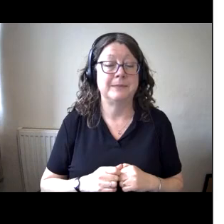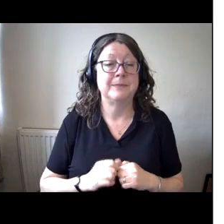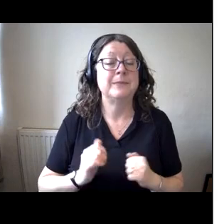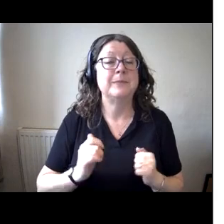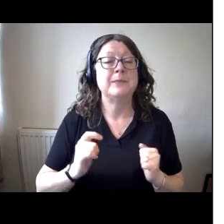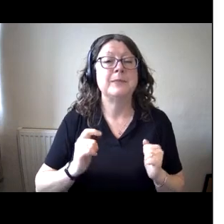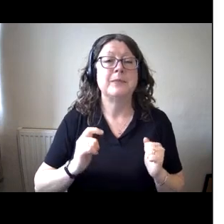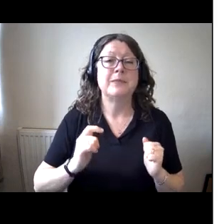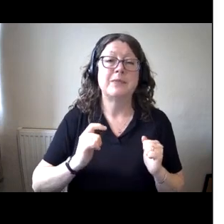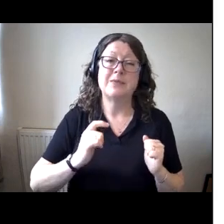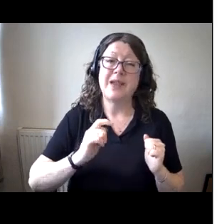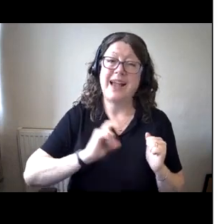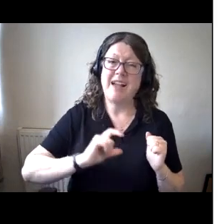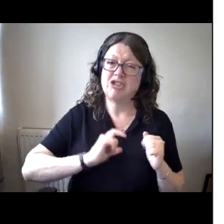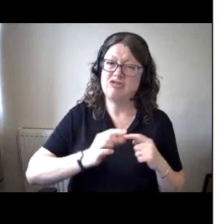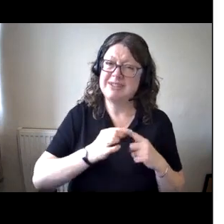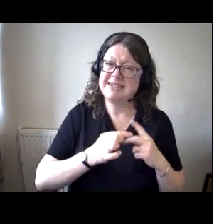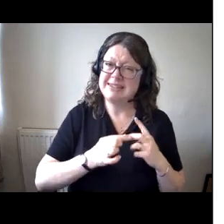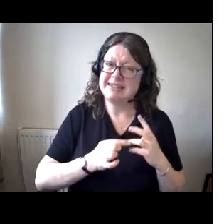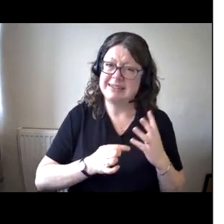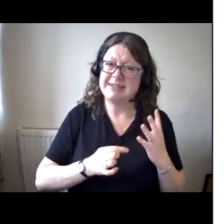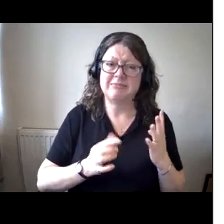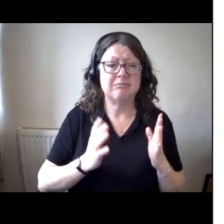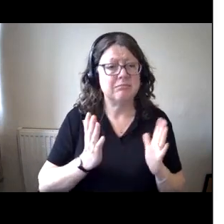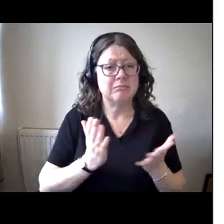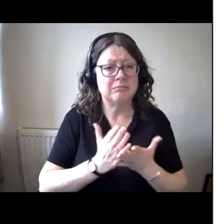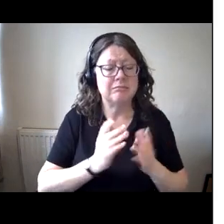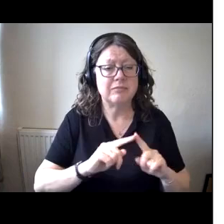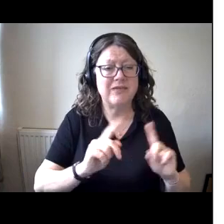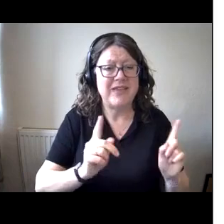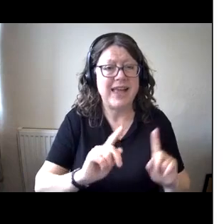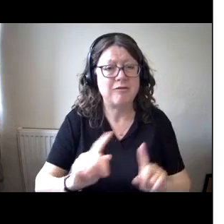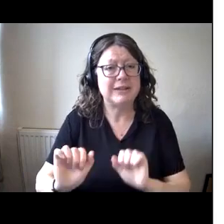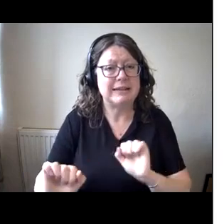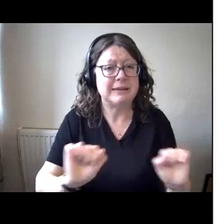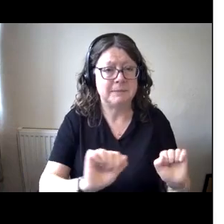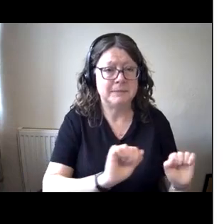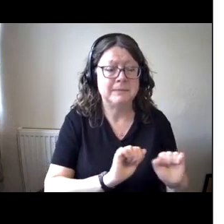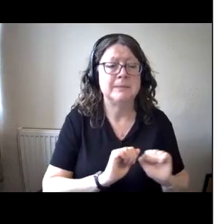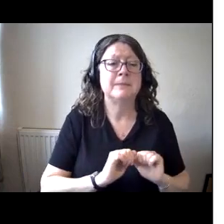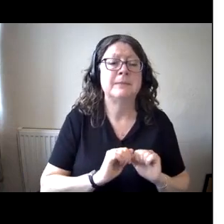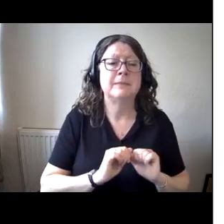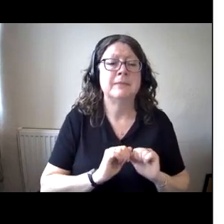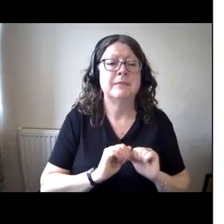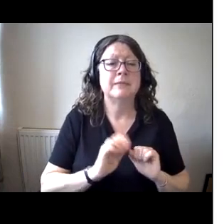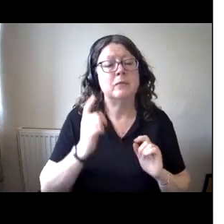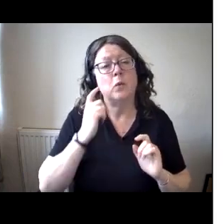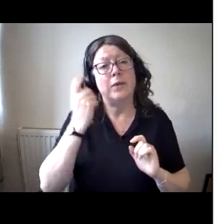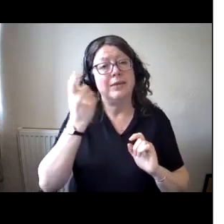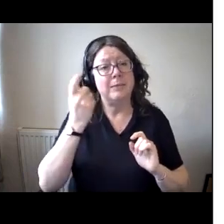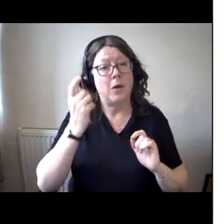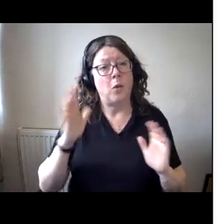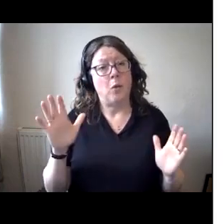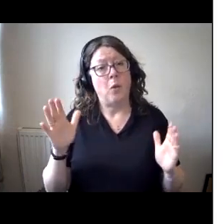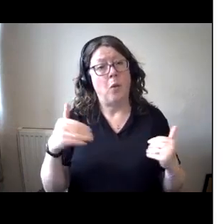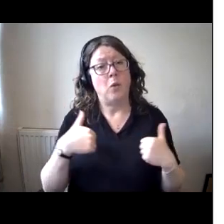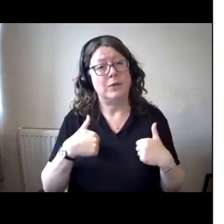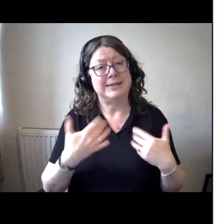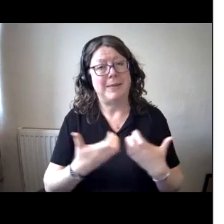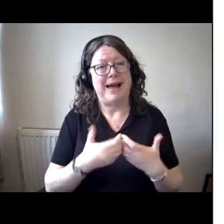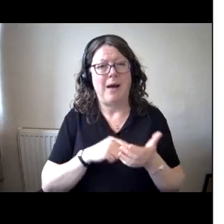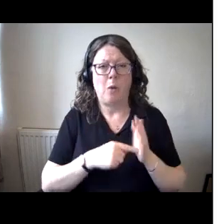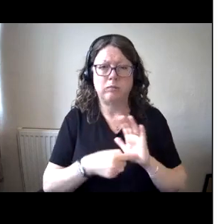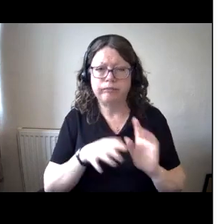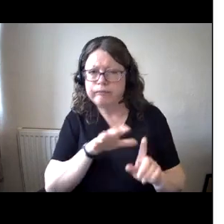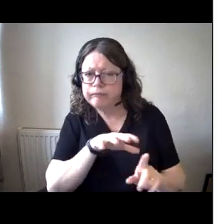can vary from one person to the next. So thinking about the presentation of autism as well, you know, our young